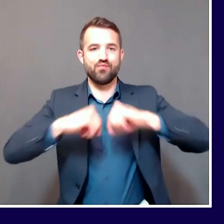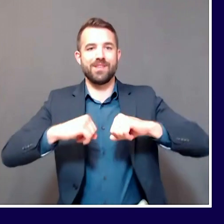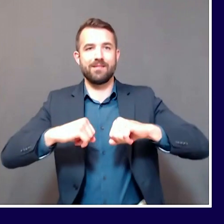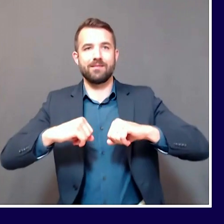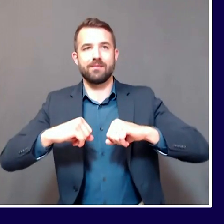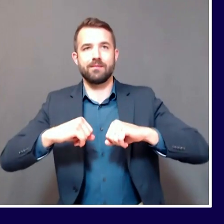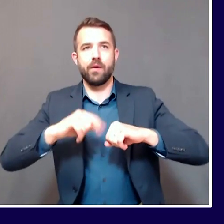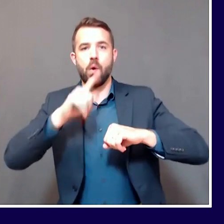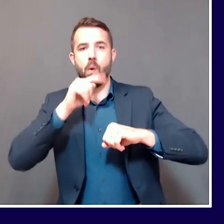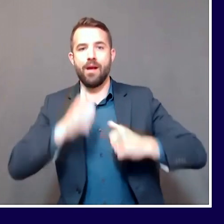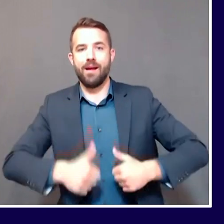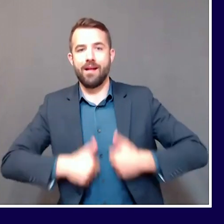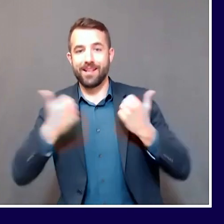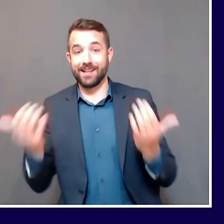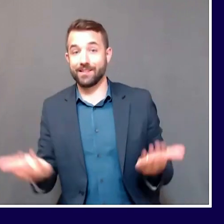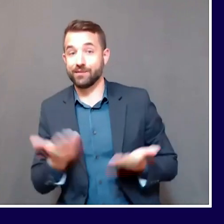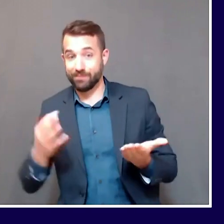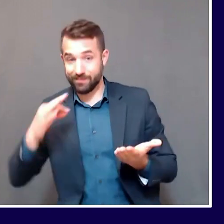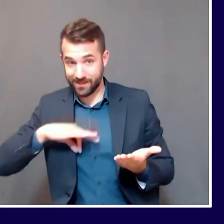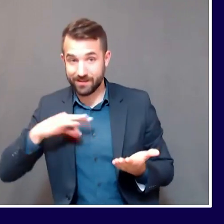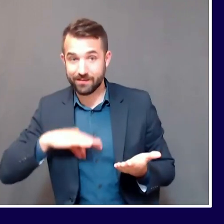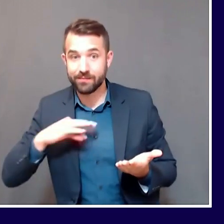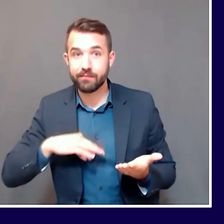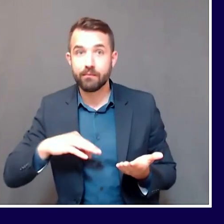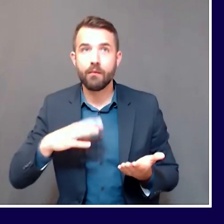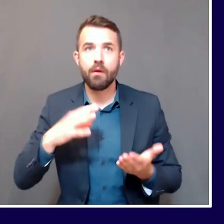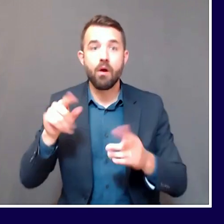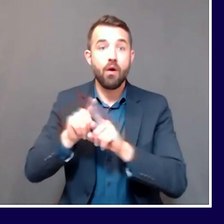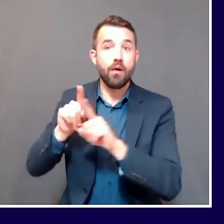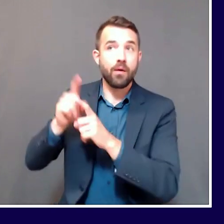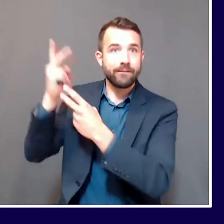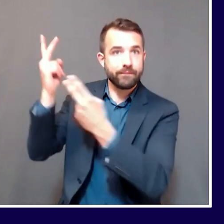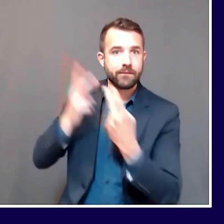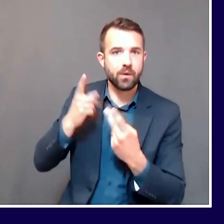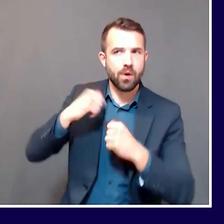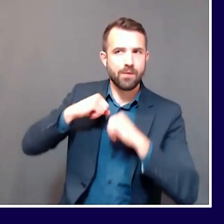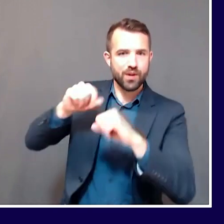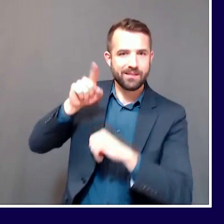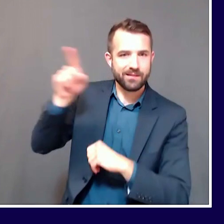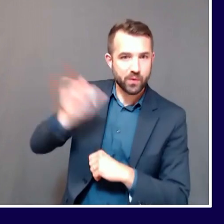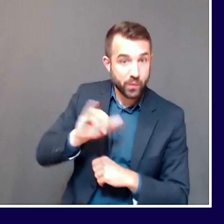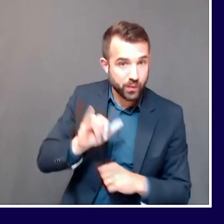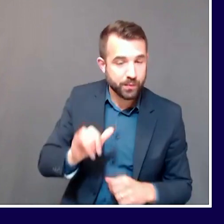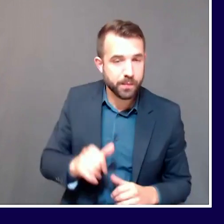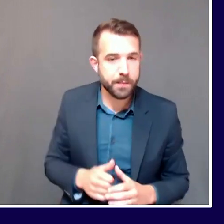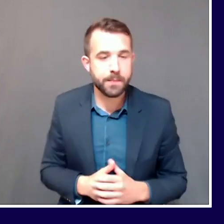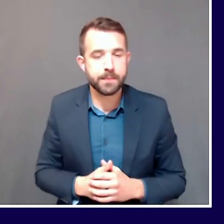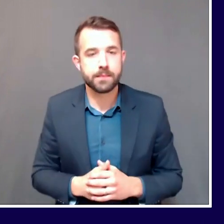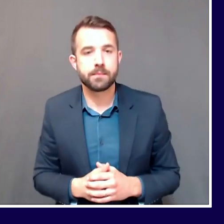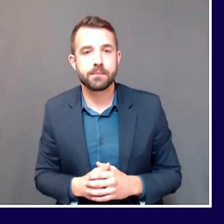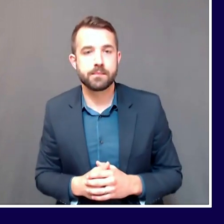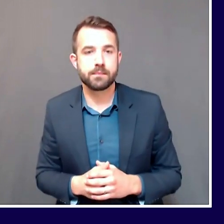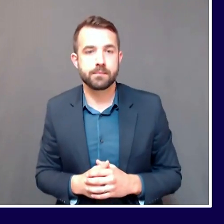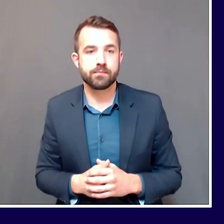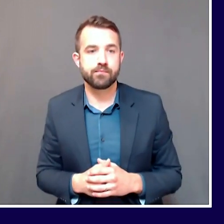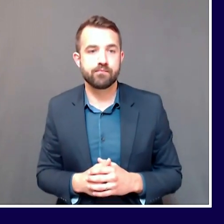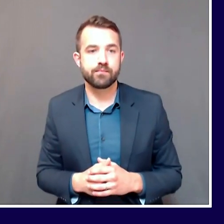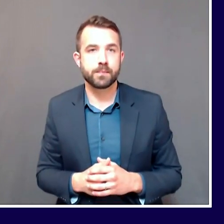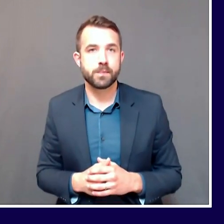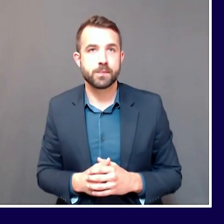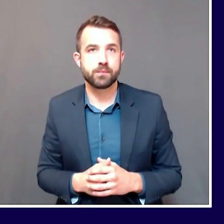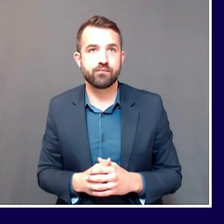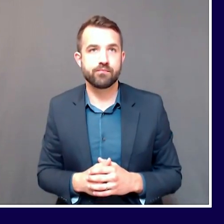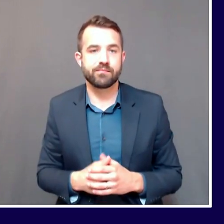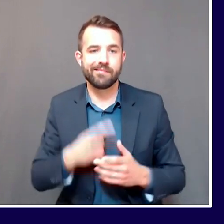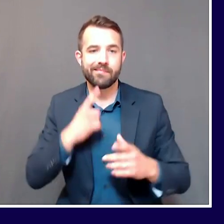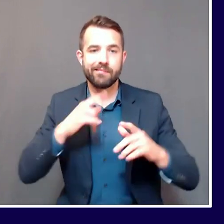as the protection of the team that's coming to visit. We use the same